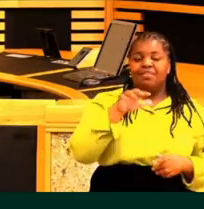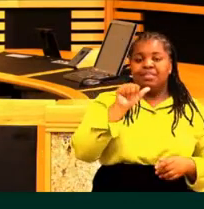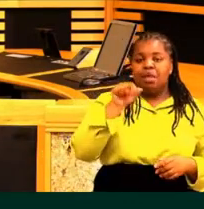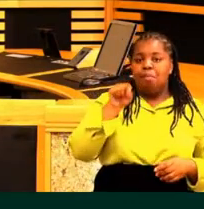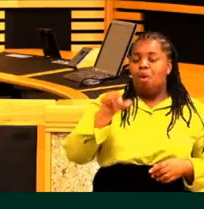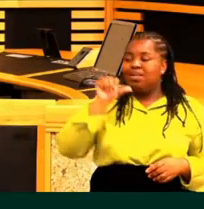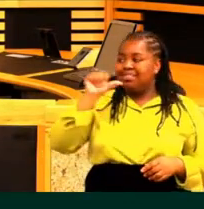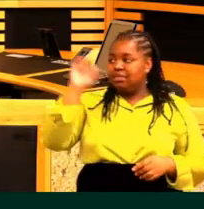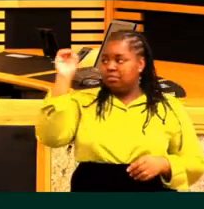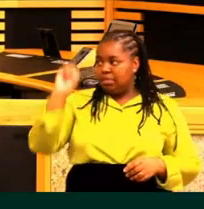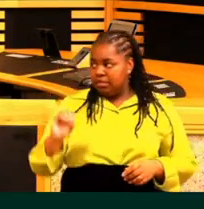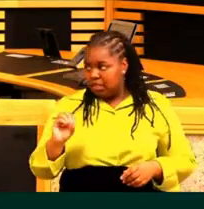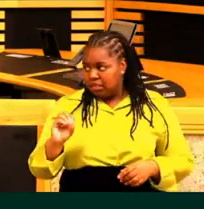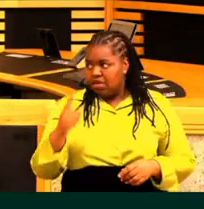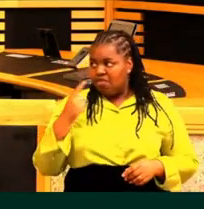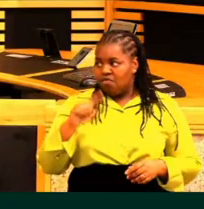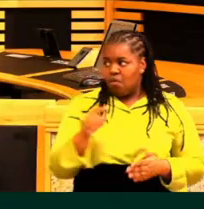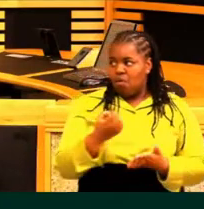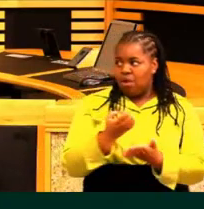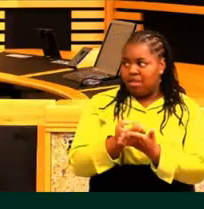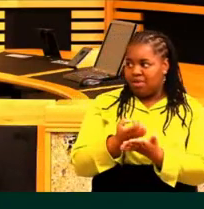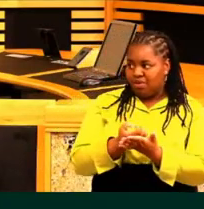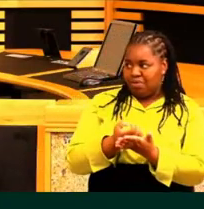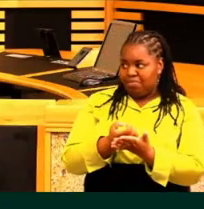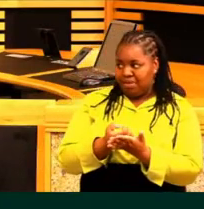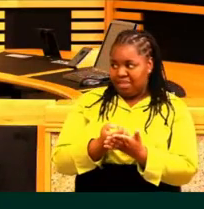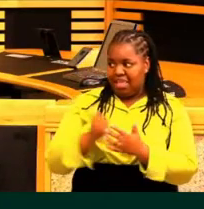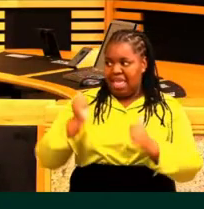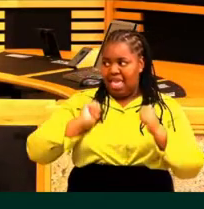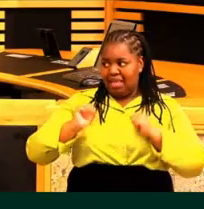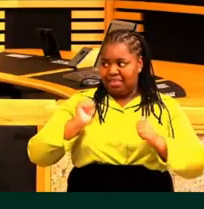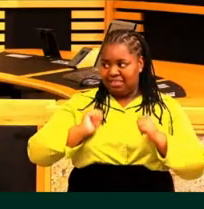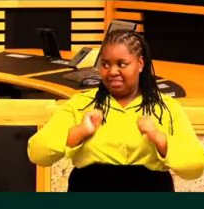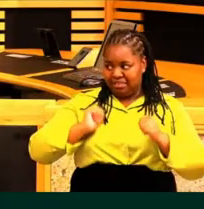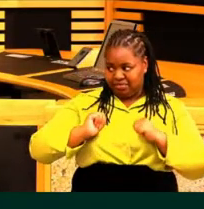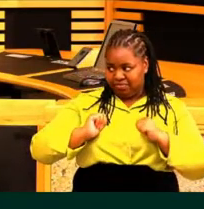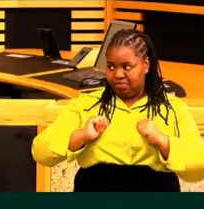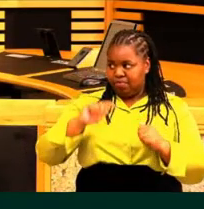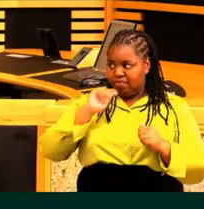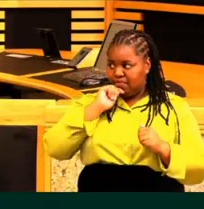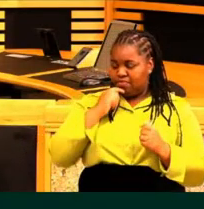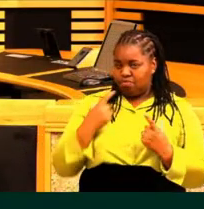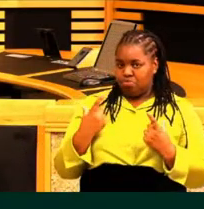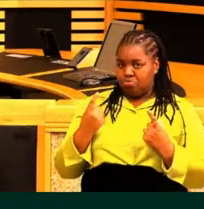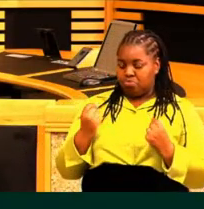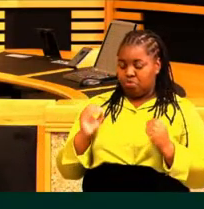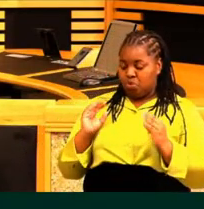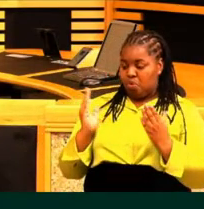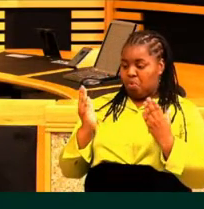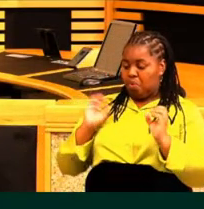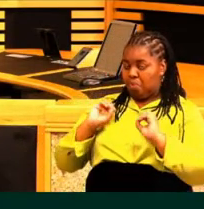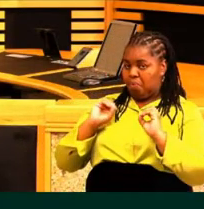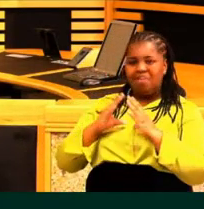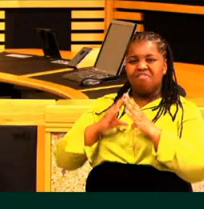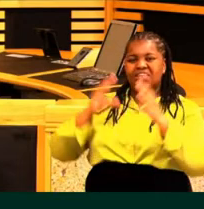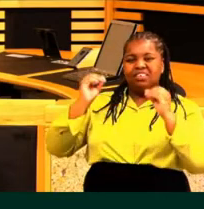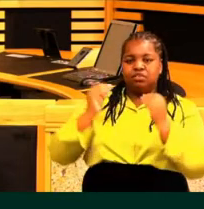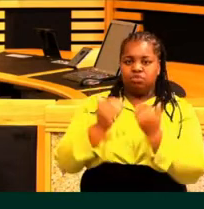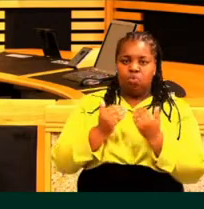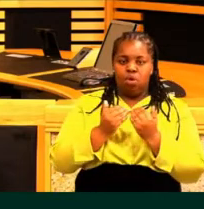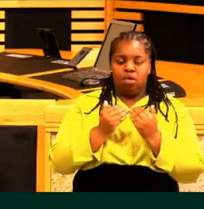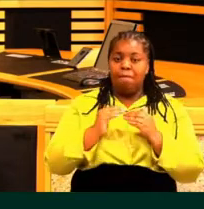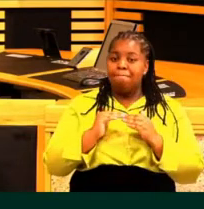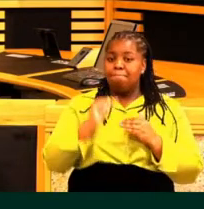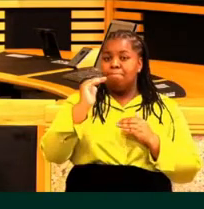percent of economic inactive individuals in the province have not completed School and more